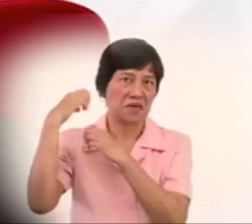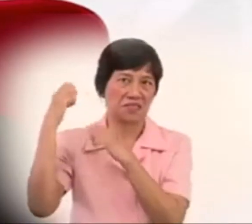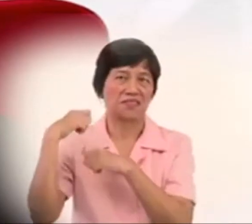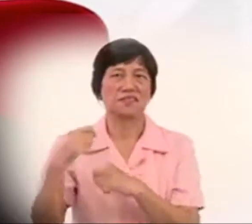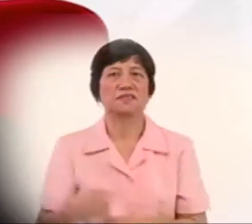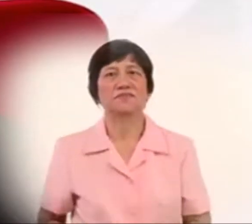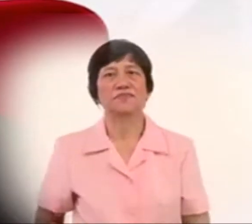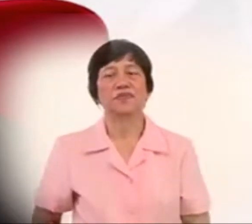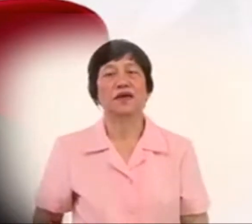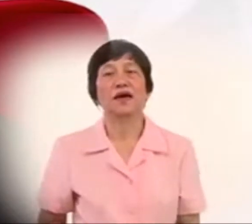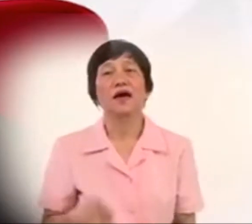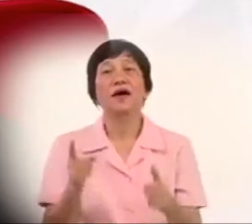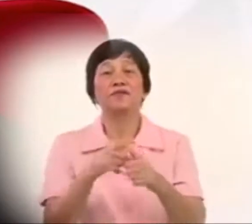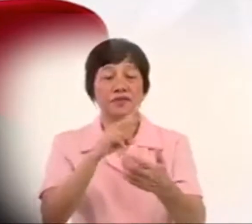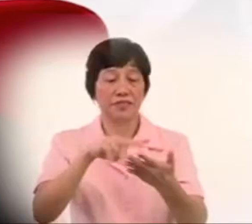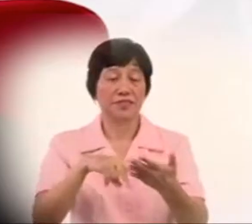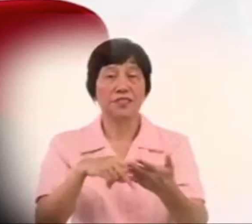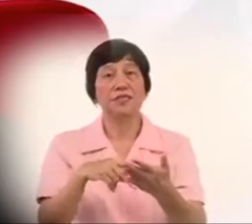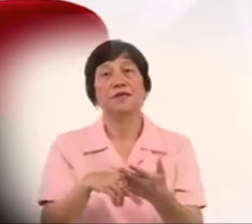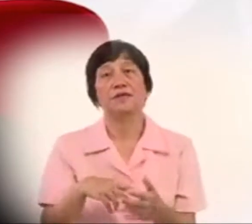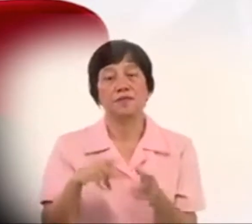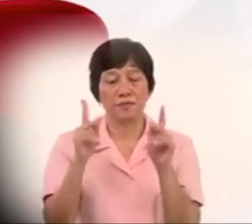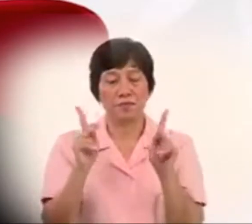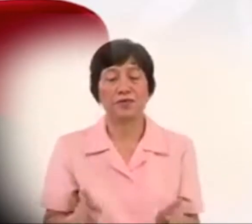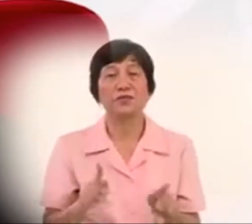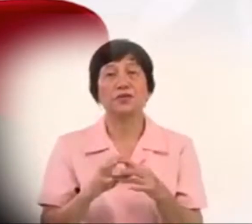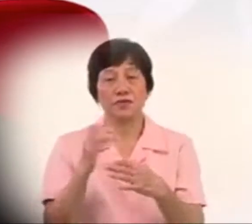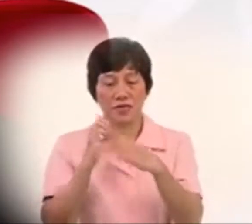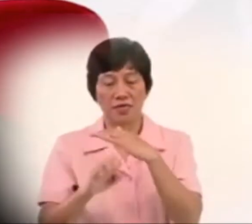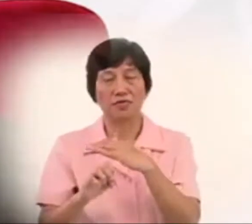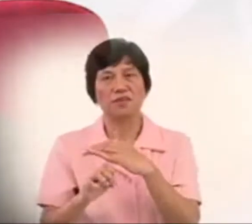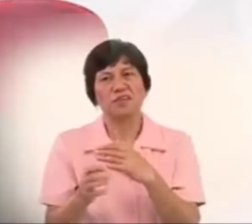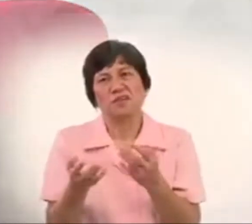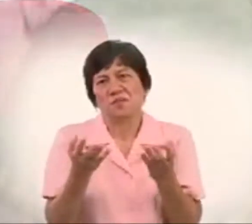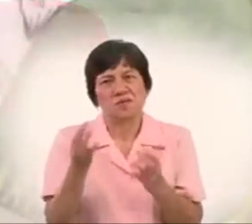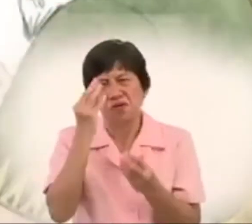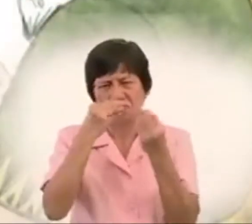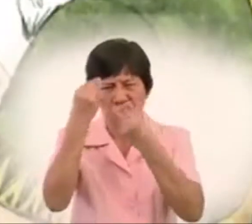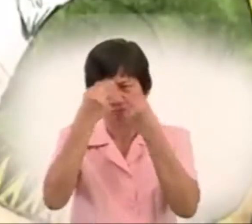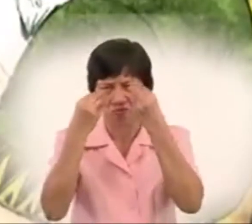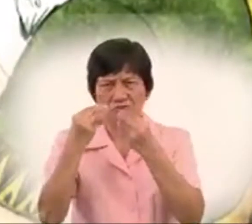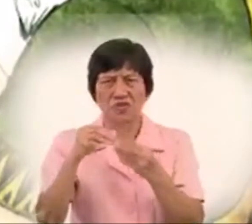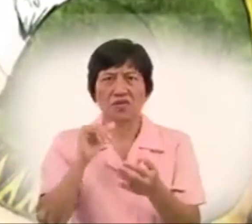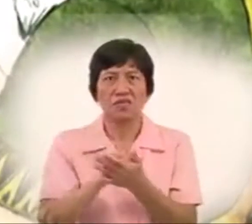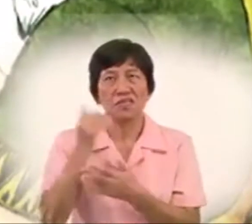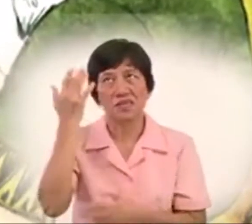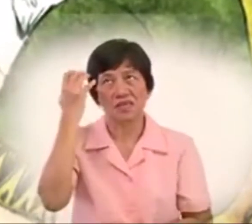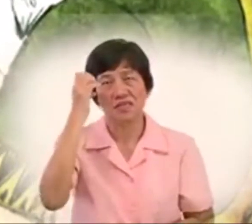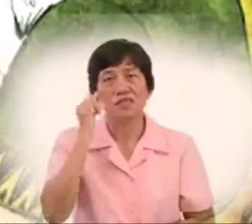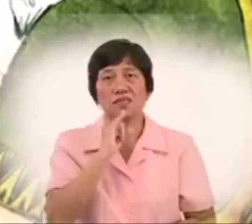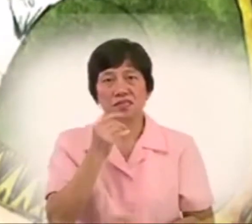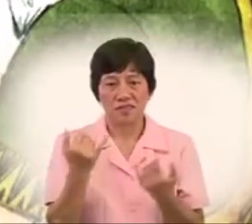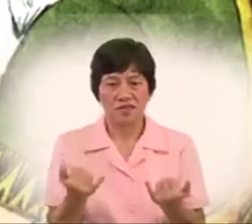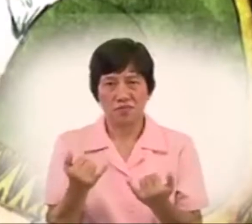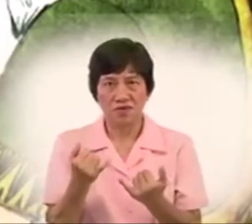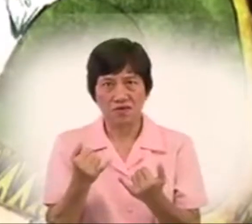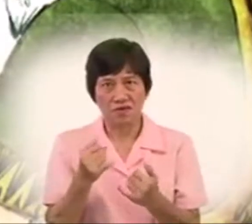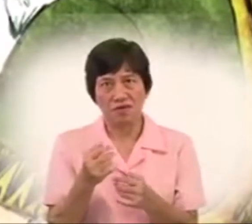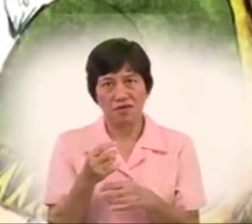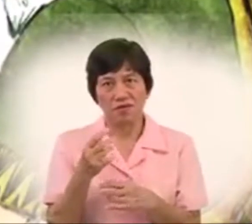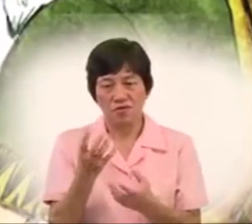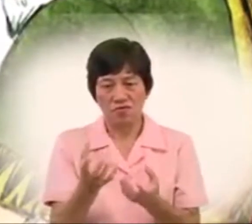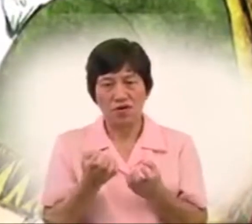first reading, the figure of Elijah, probably confused that he is now being hunted down